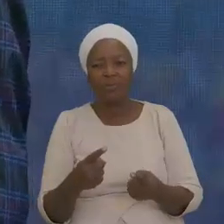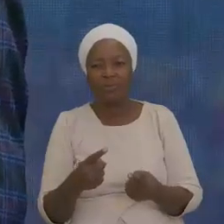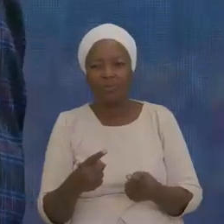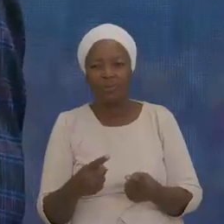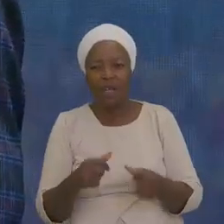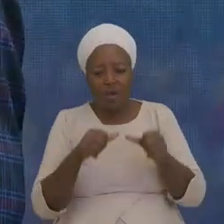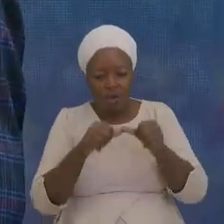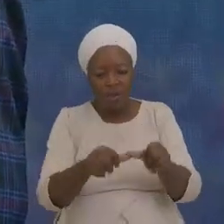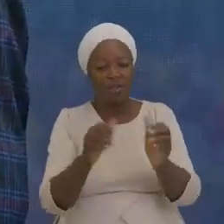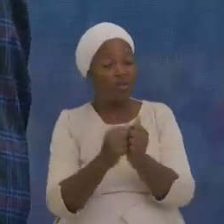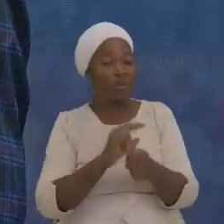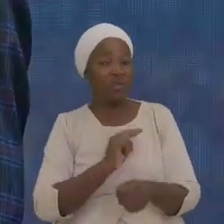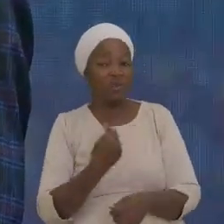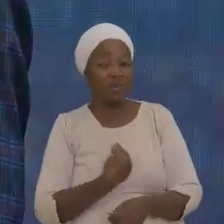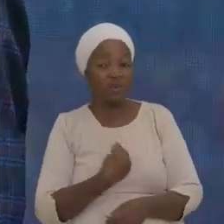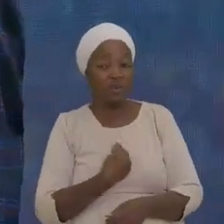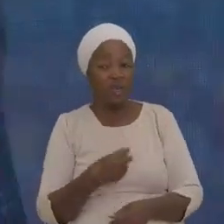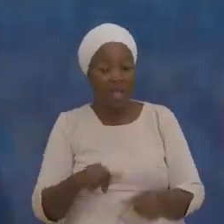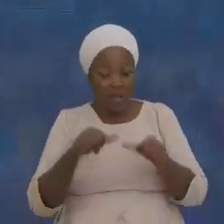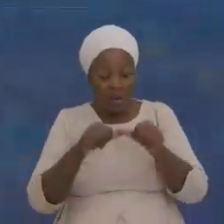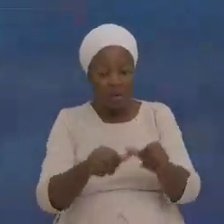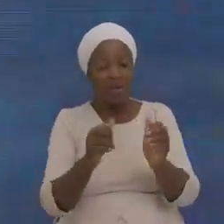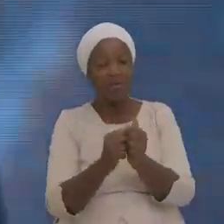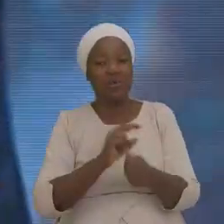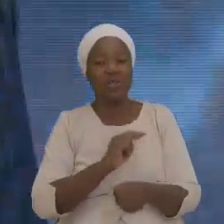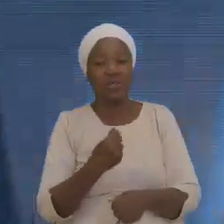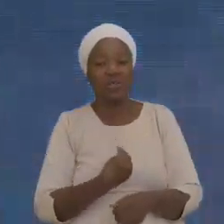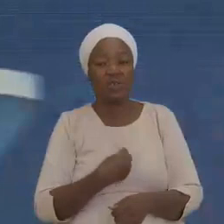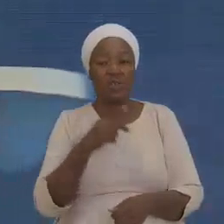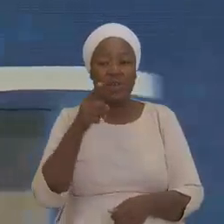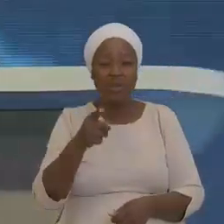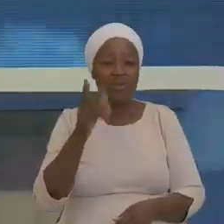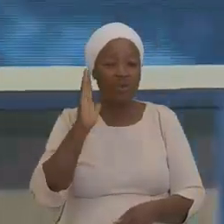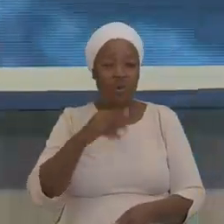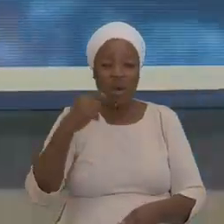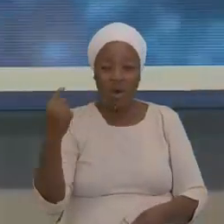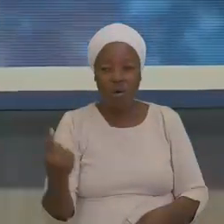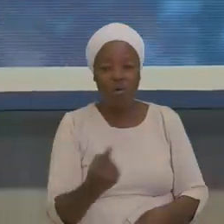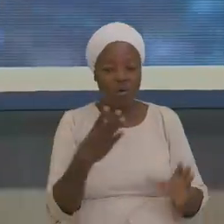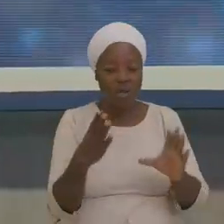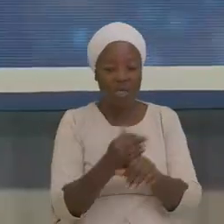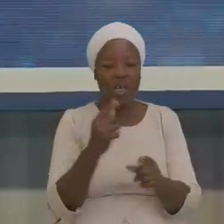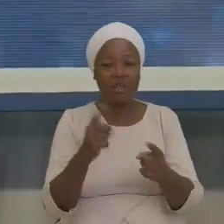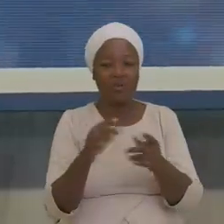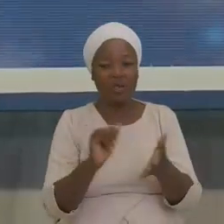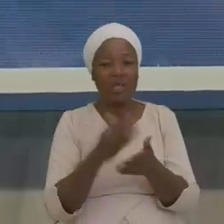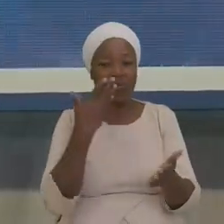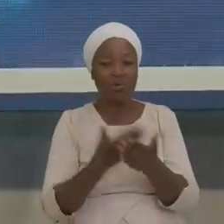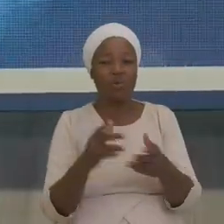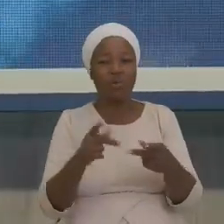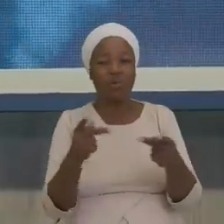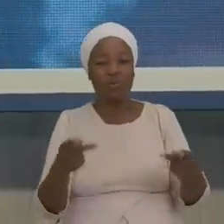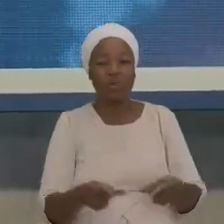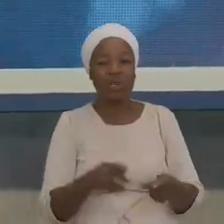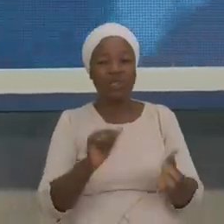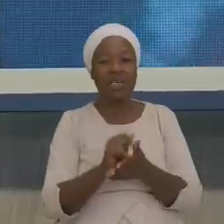continue with us. Continue with us. You will always get to that good destination. You